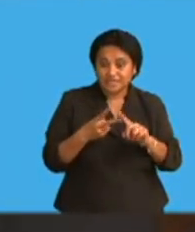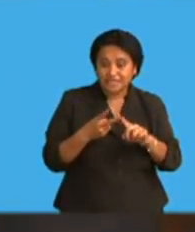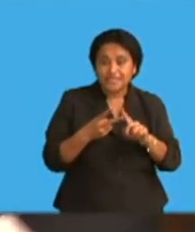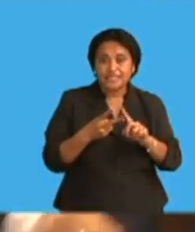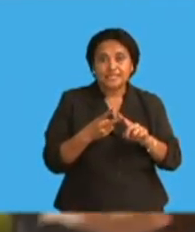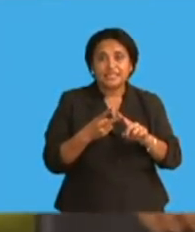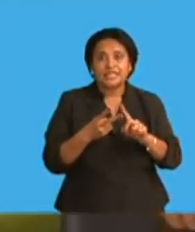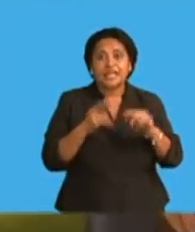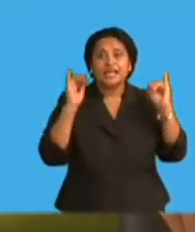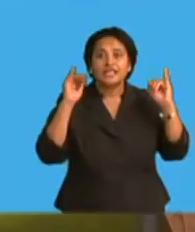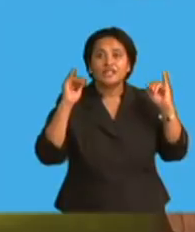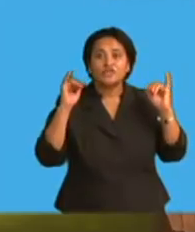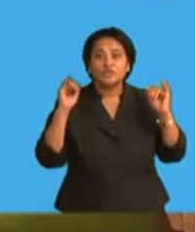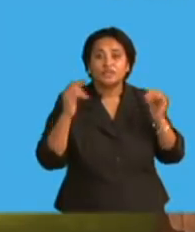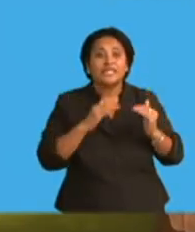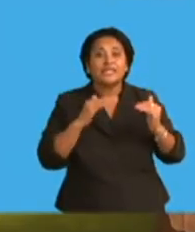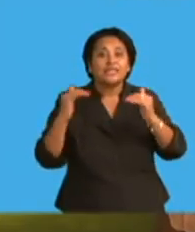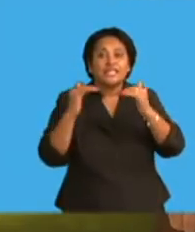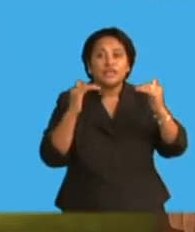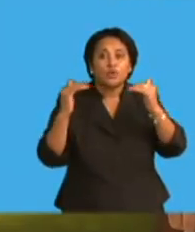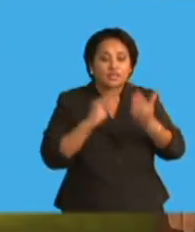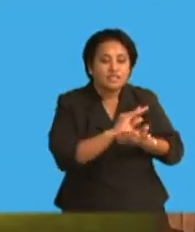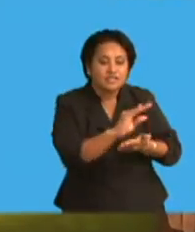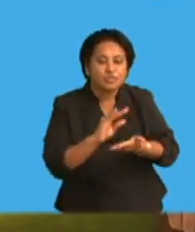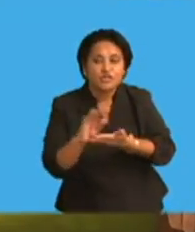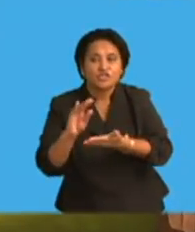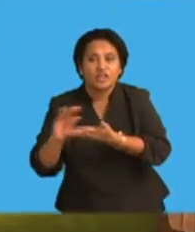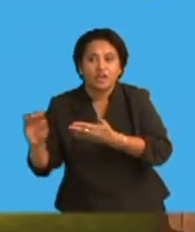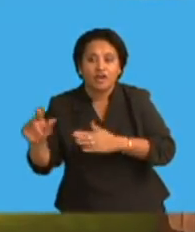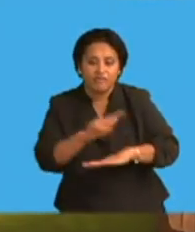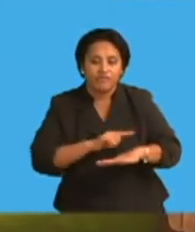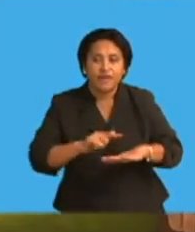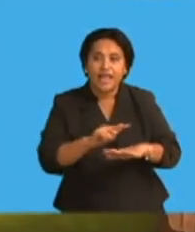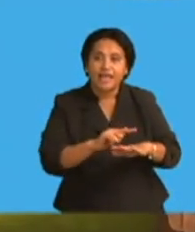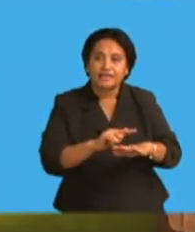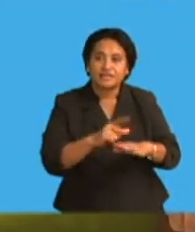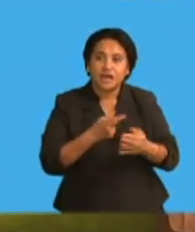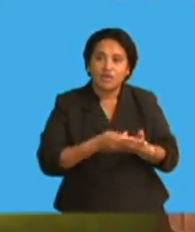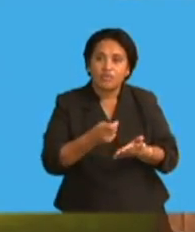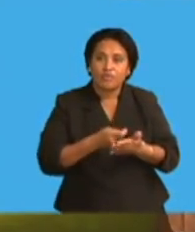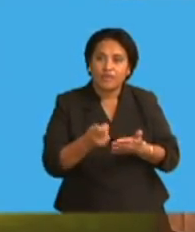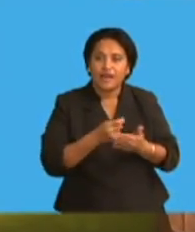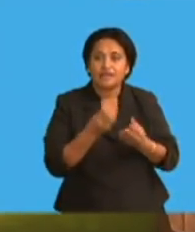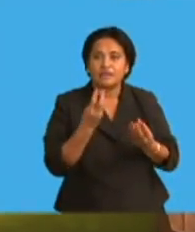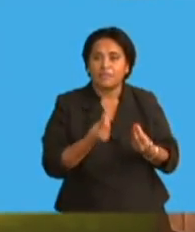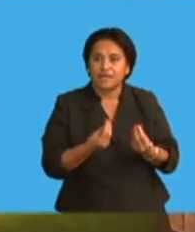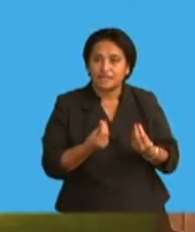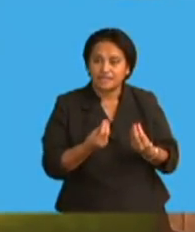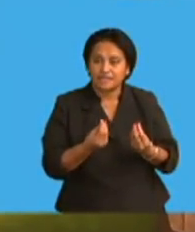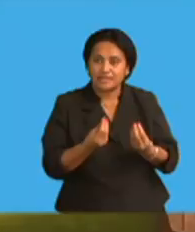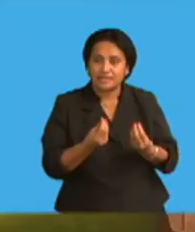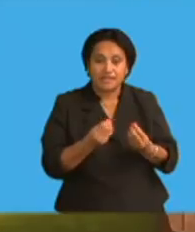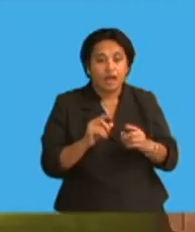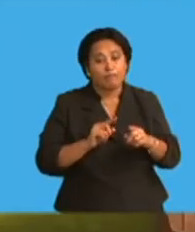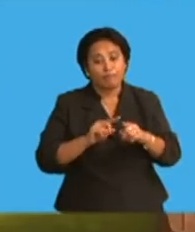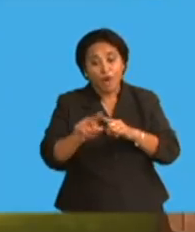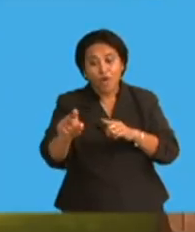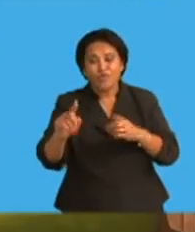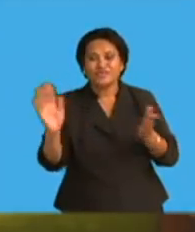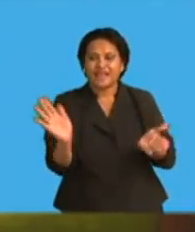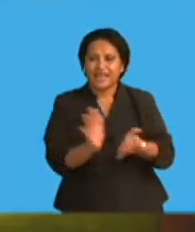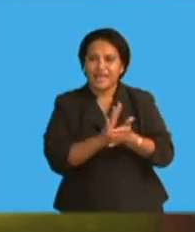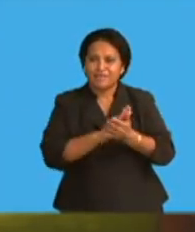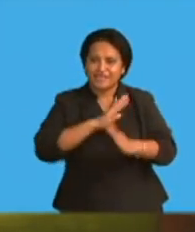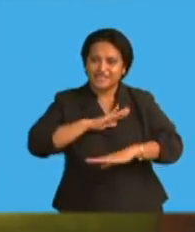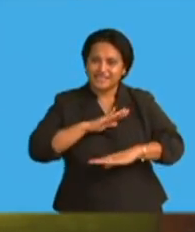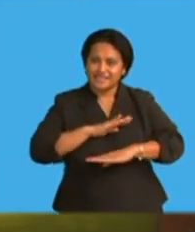monies. Madam Speaker, so many commoner Ethiopia people are very happy with the equal distribution of land lease monies.